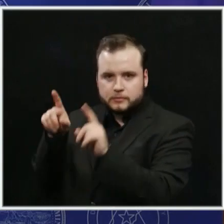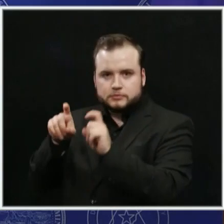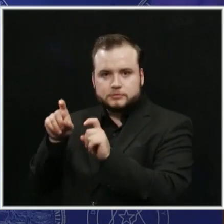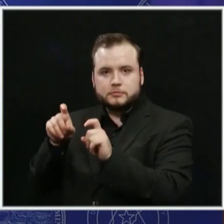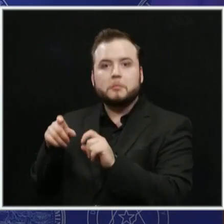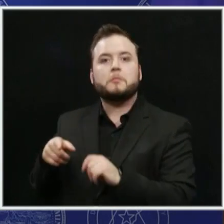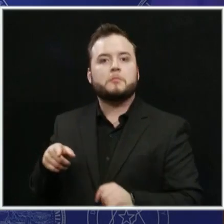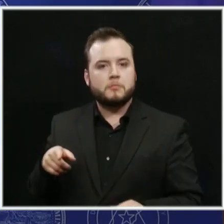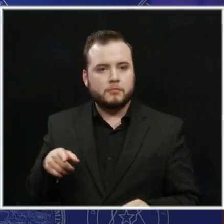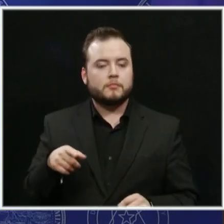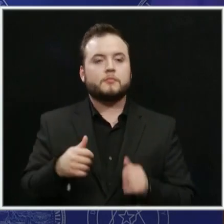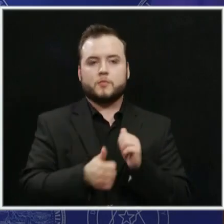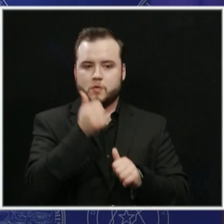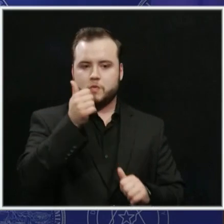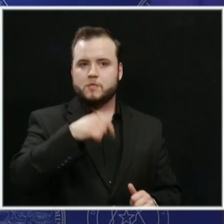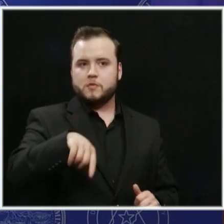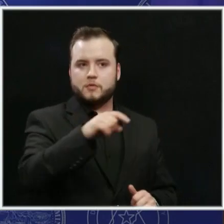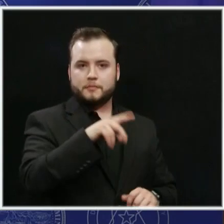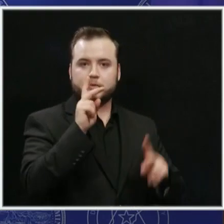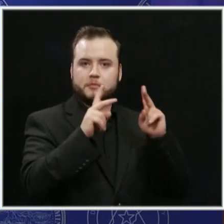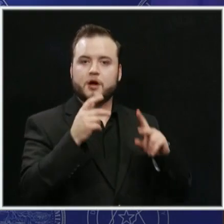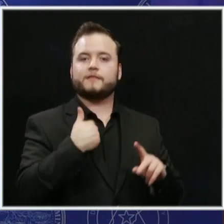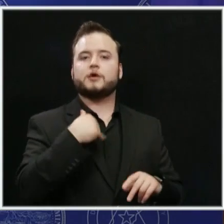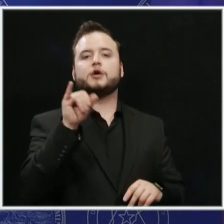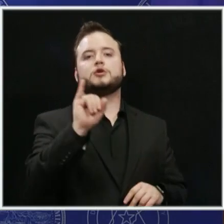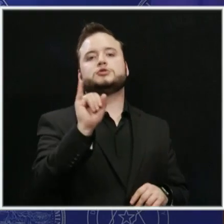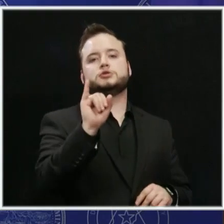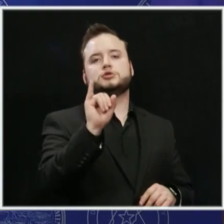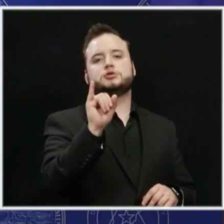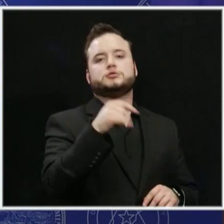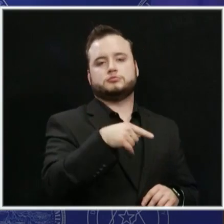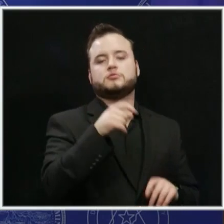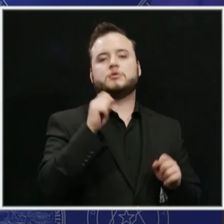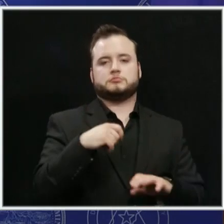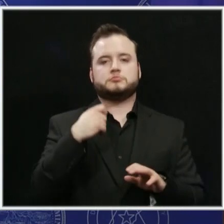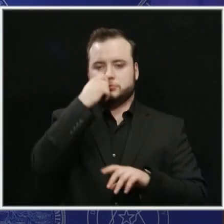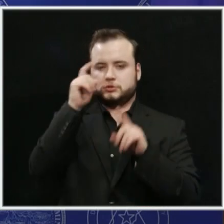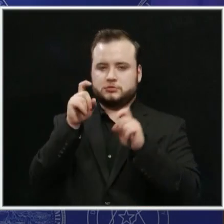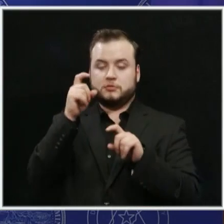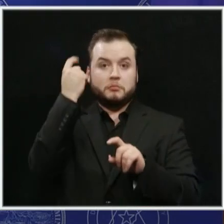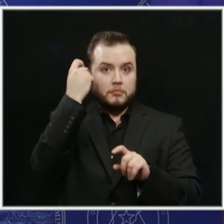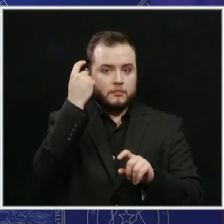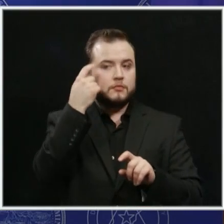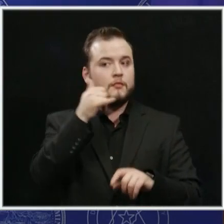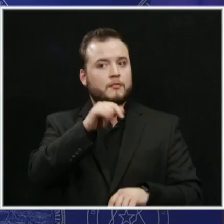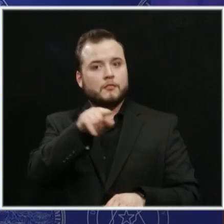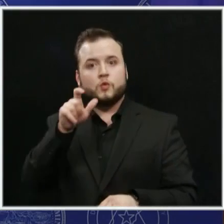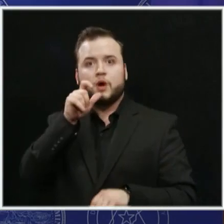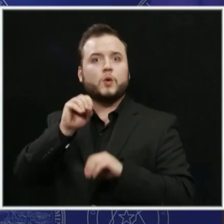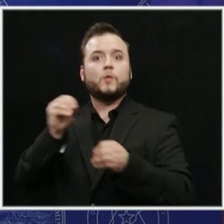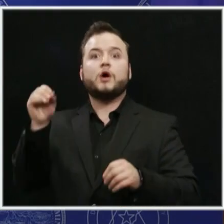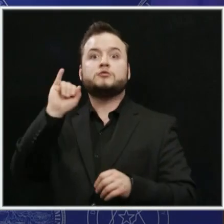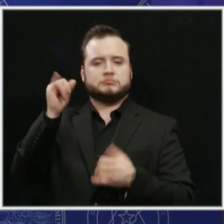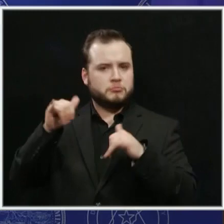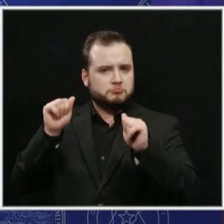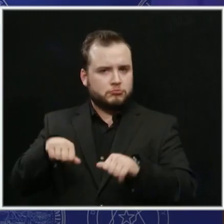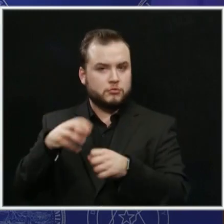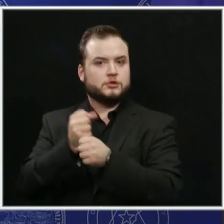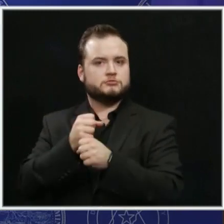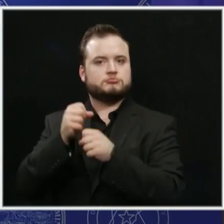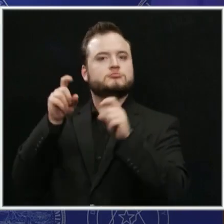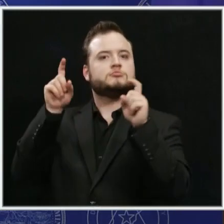test. We know that their testing capacity in the lab that they use in South Dakota can test